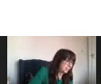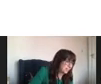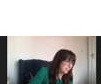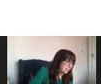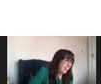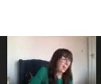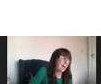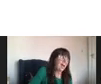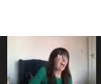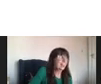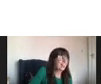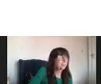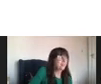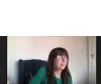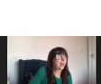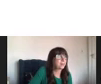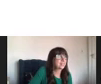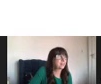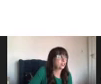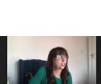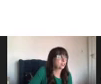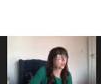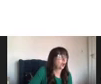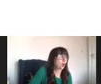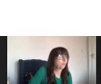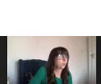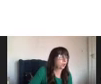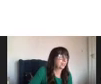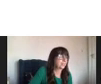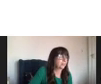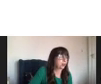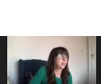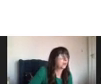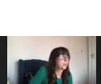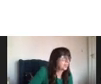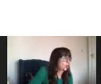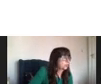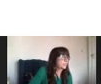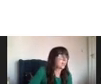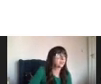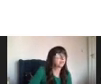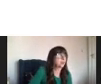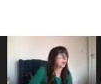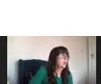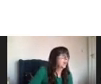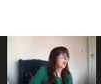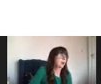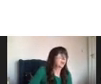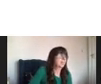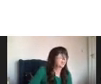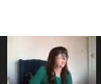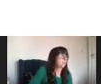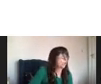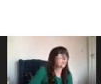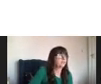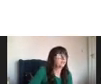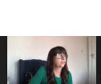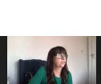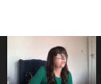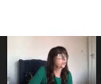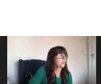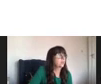absolute minefield. I cannot believe how many definitions of equality there are and how many concepts there are, how many